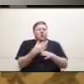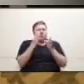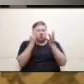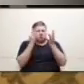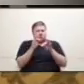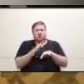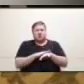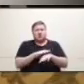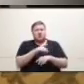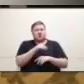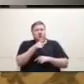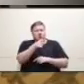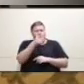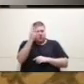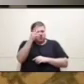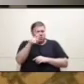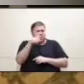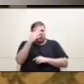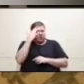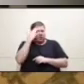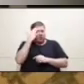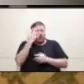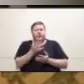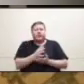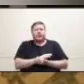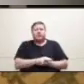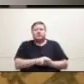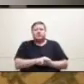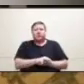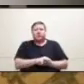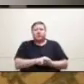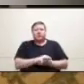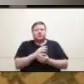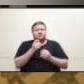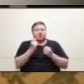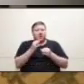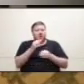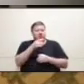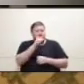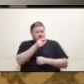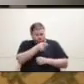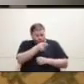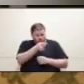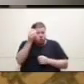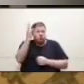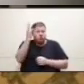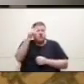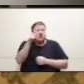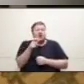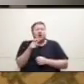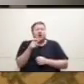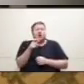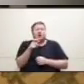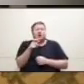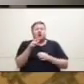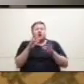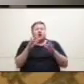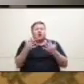are a speaker, you know that. If you are a speaker, which one would have been, I mean, how would you have